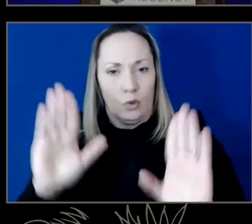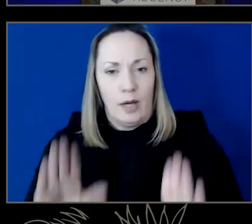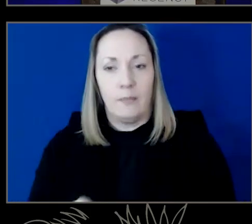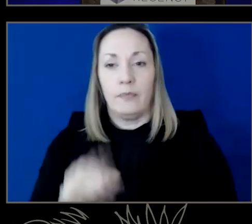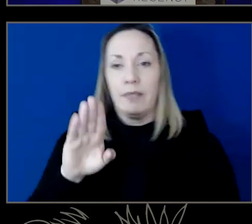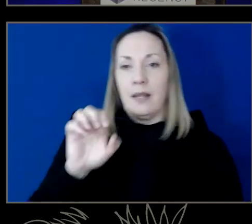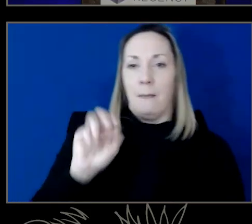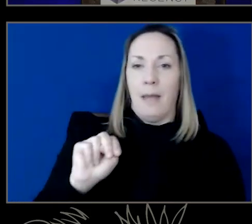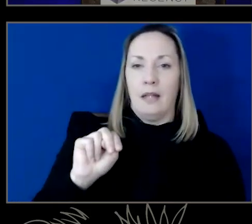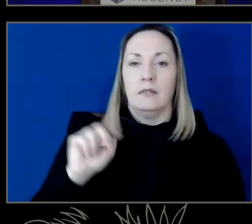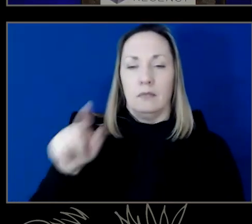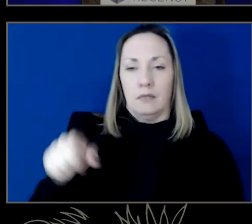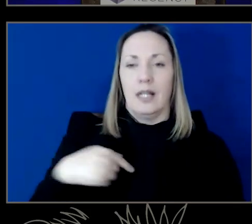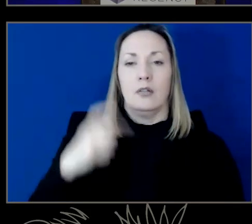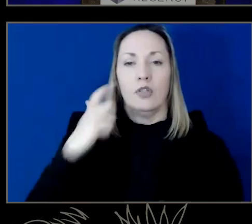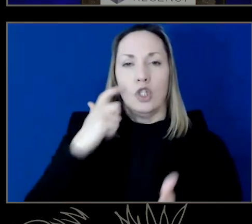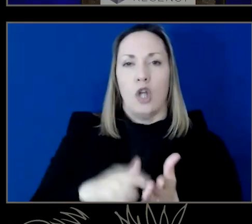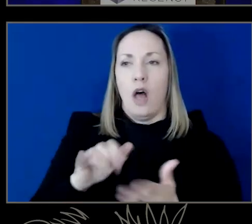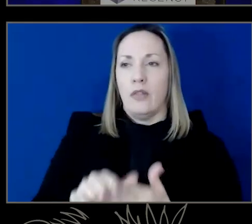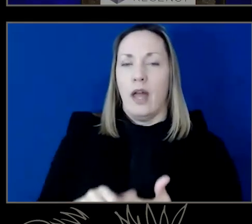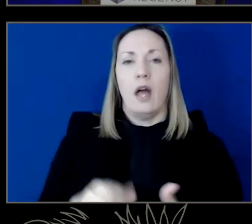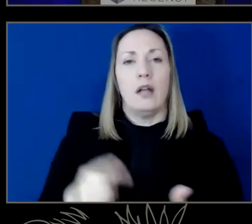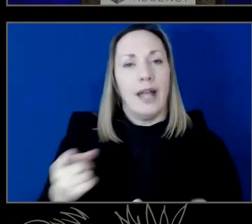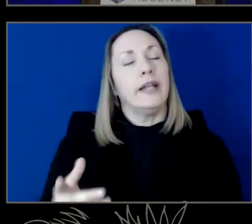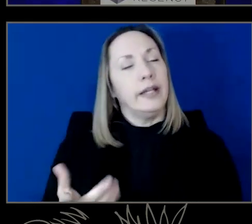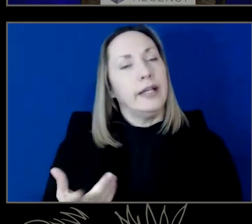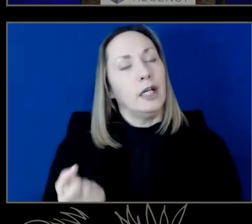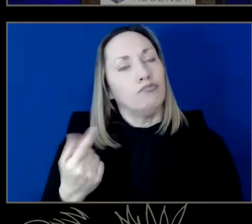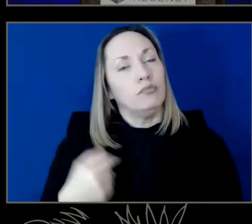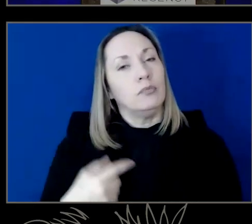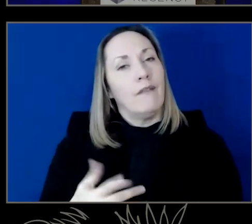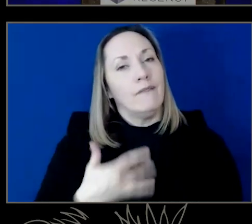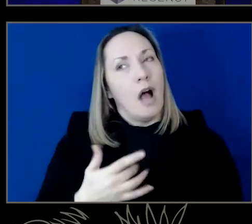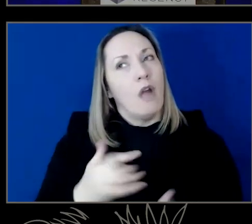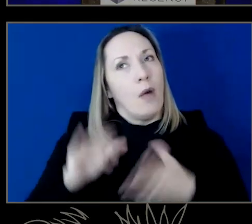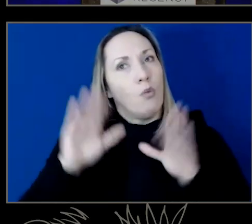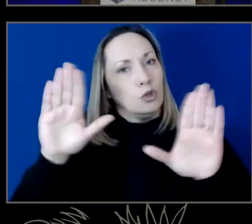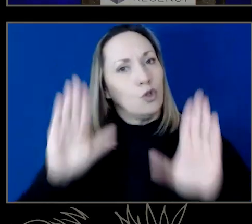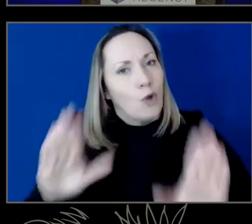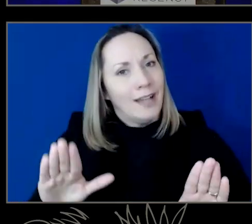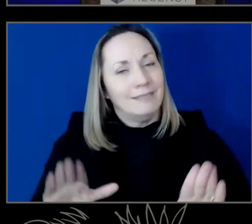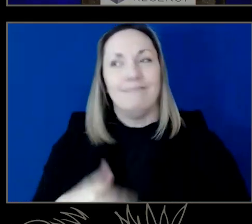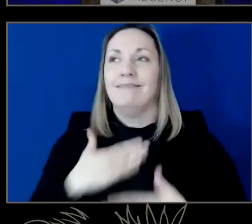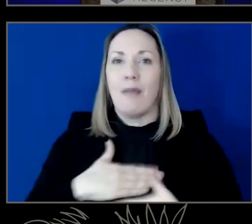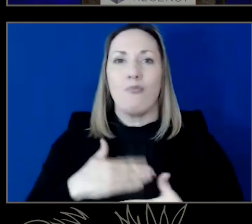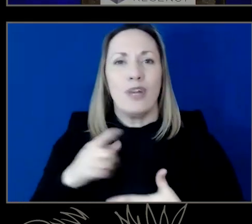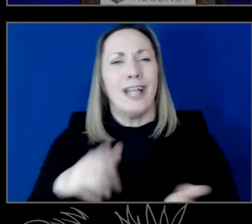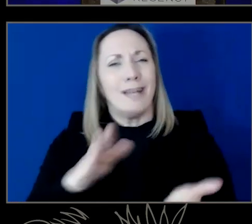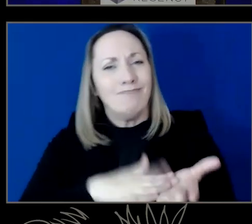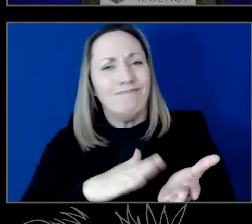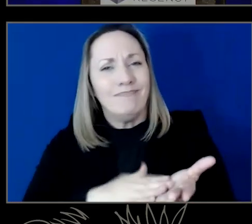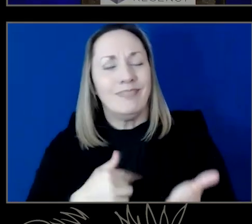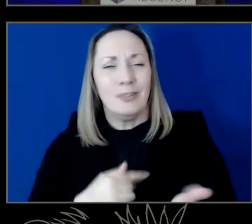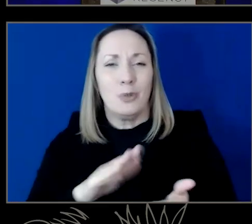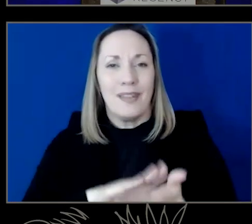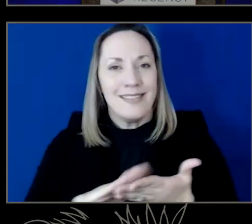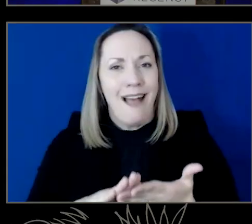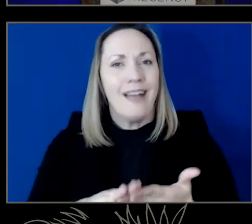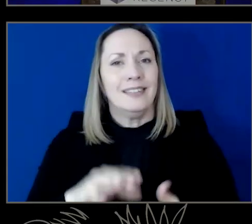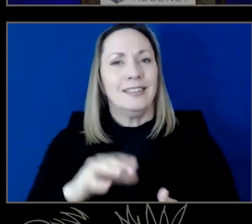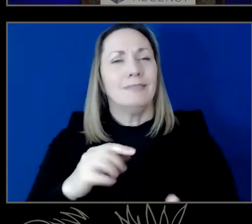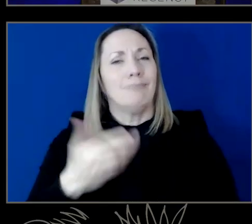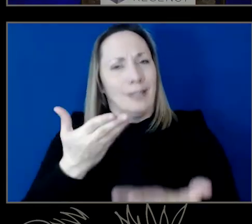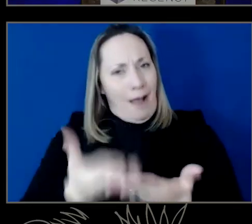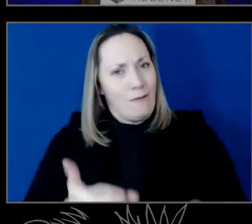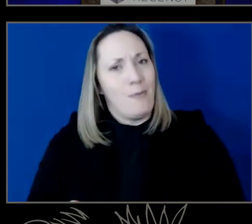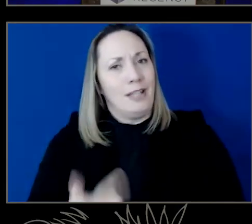CEO of Whiteboard, saw this and rightfully thought this is really great. I really appreciate his praise. This was definitely like a really nice confirmation that we had done